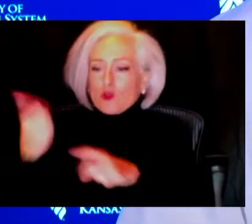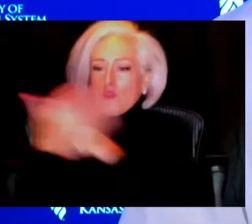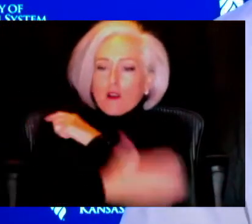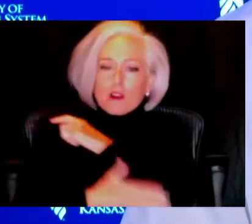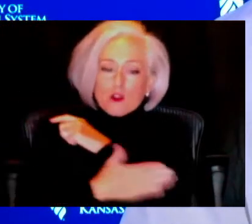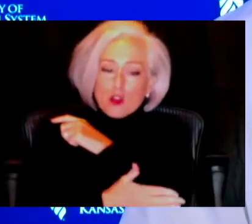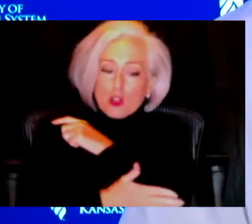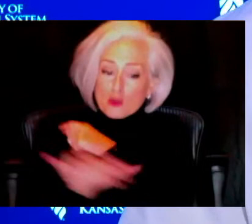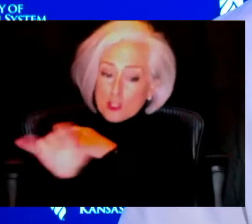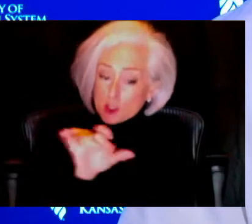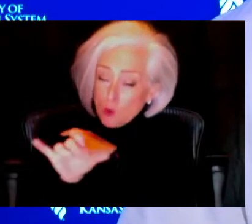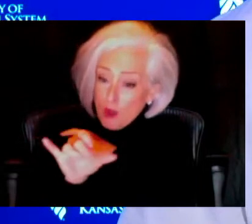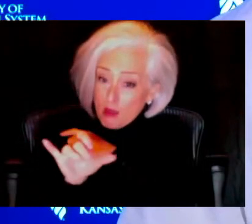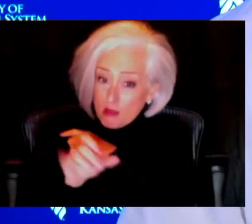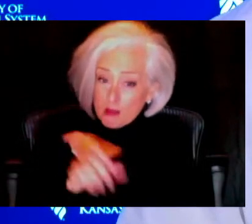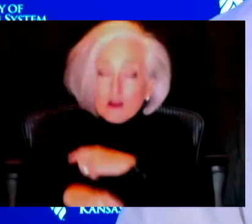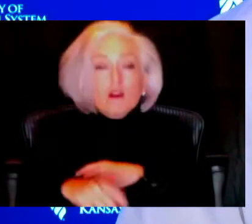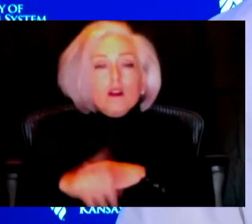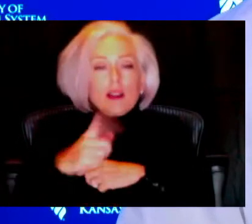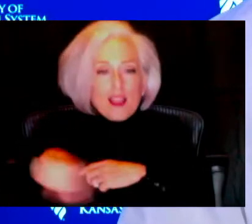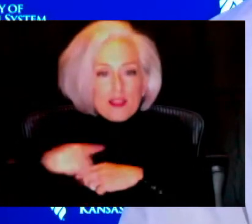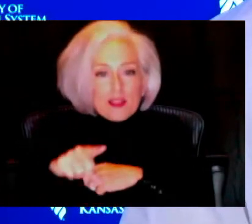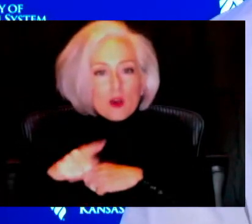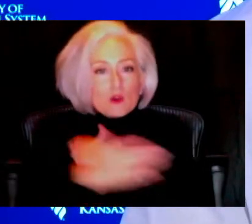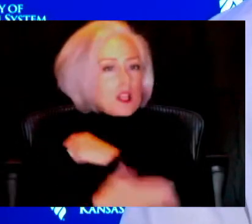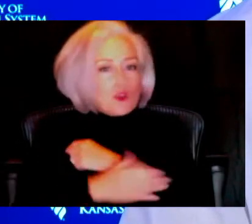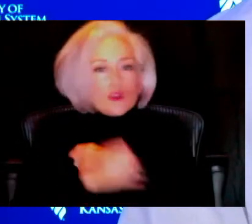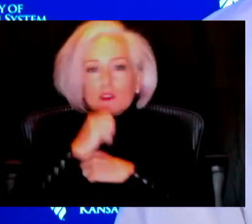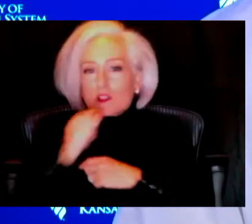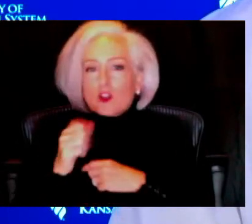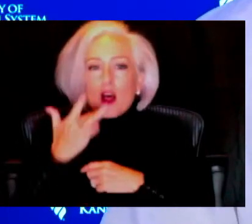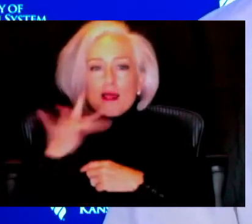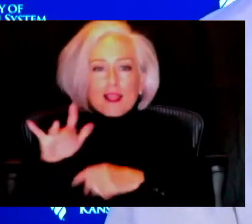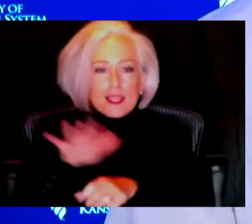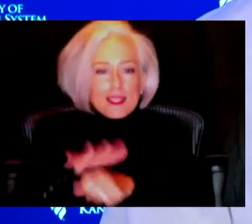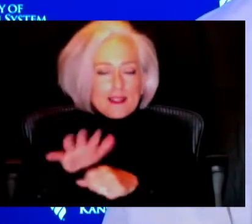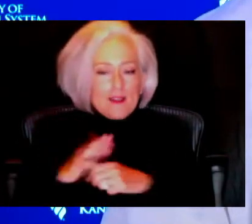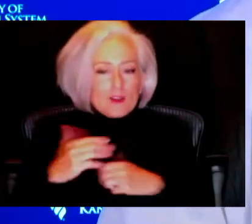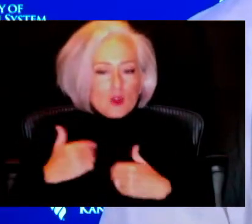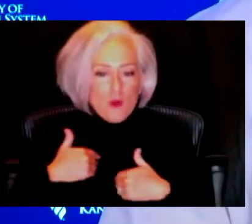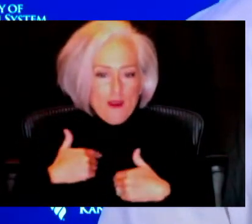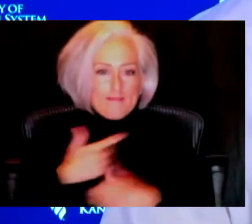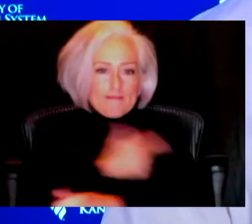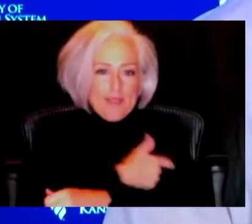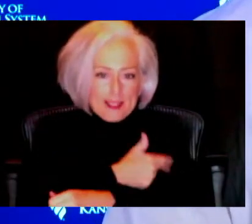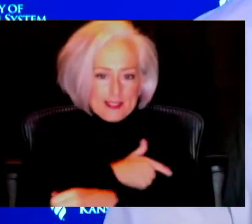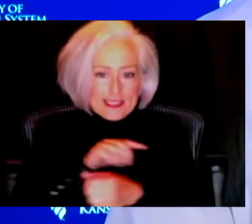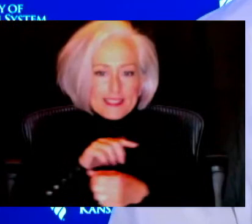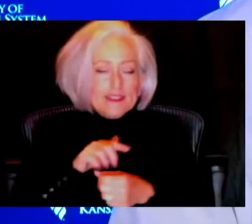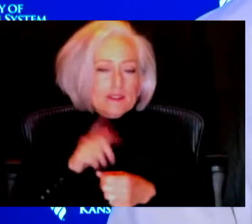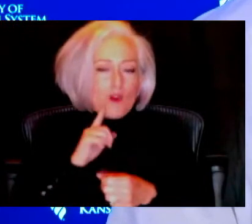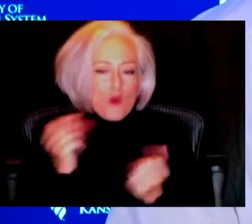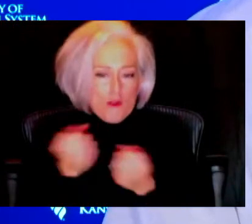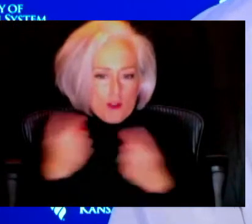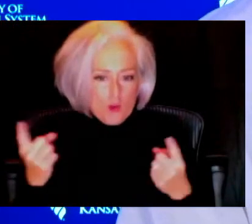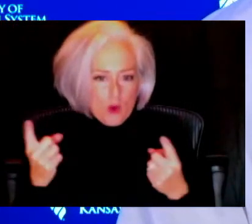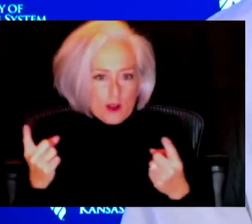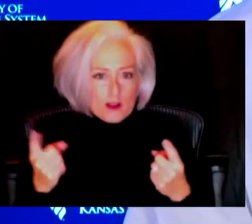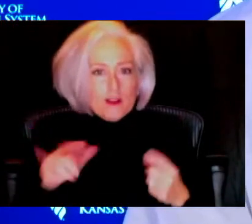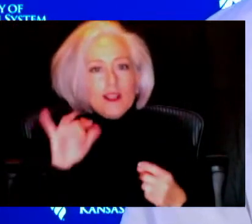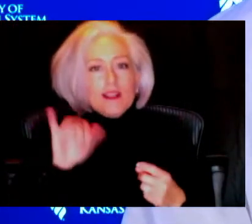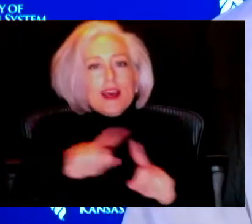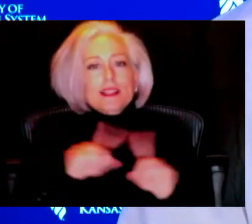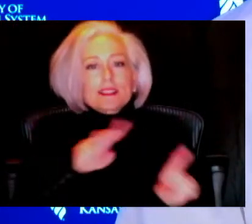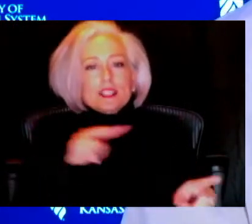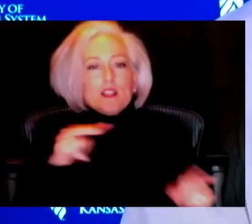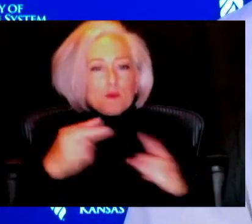Those countries that aren't as fortunate to have the supply that we do. But those are different aspects, not necessarily medical